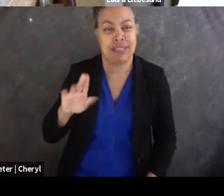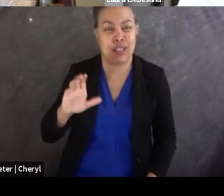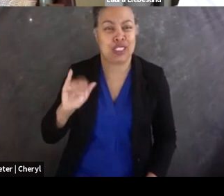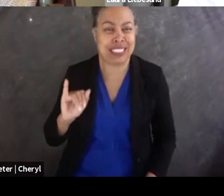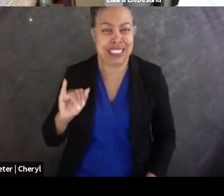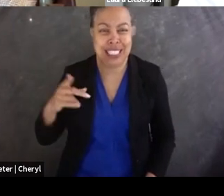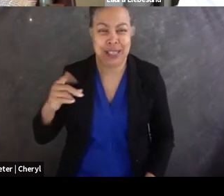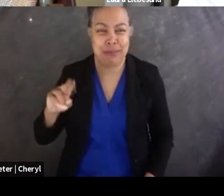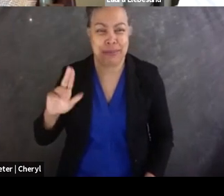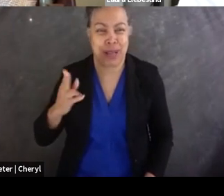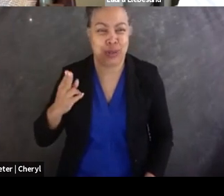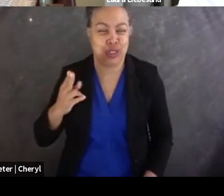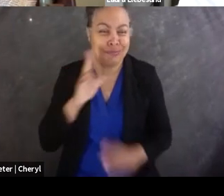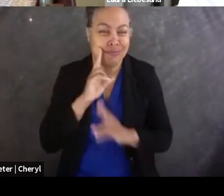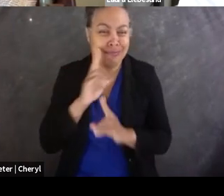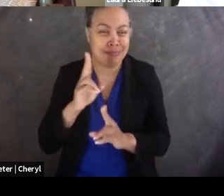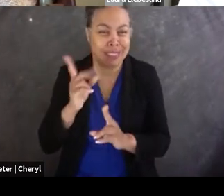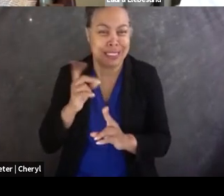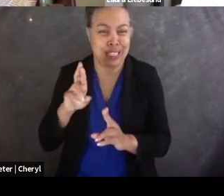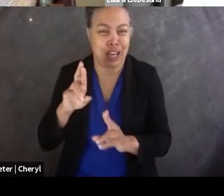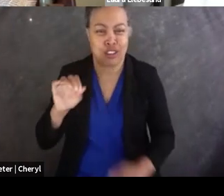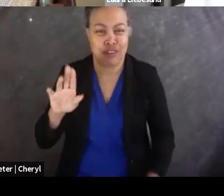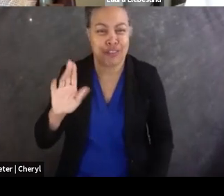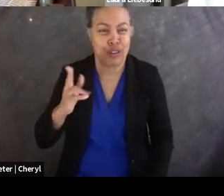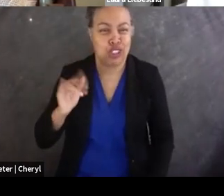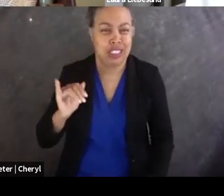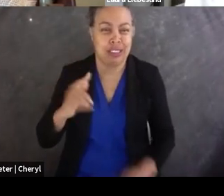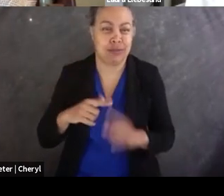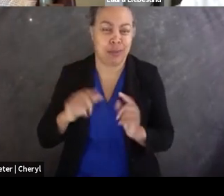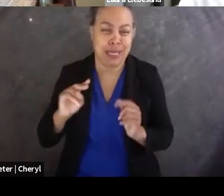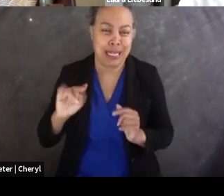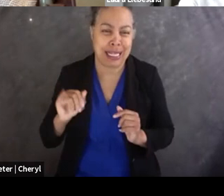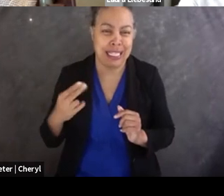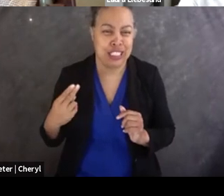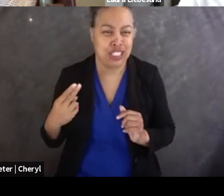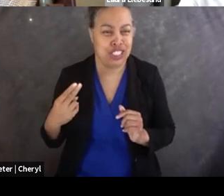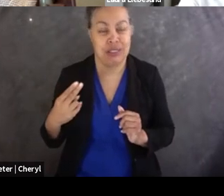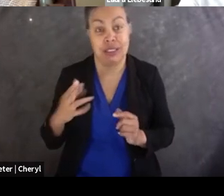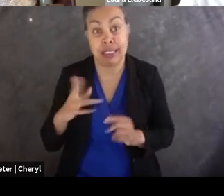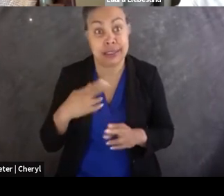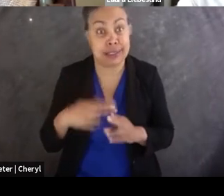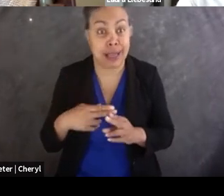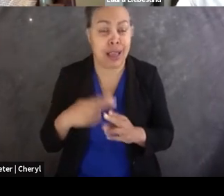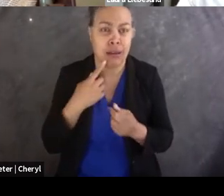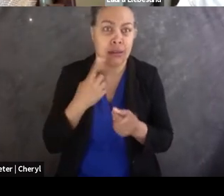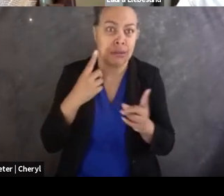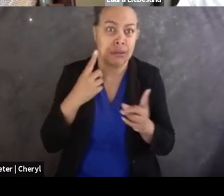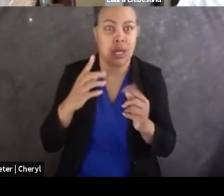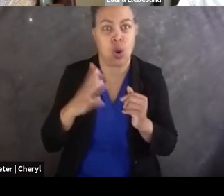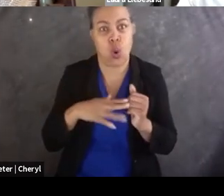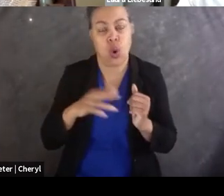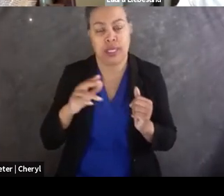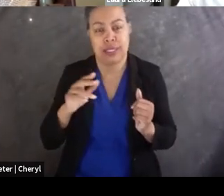Anthony Fauci from the National Institutes of Health. It was obviously, you know, on the news, it seems like every hour on the